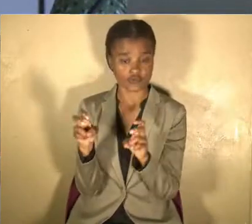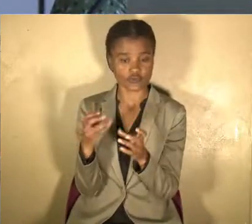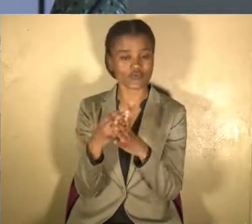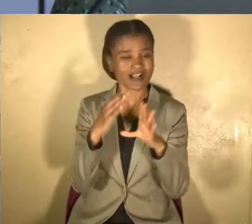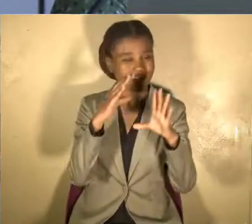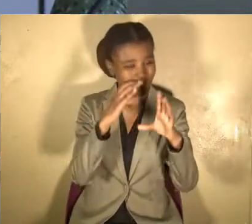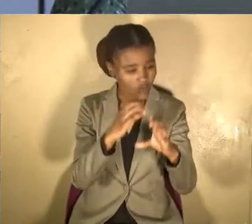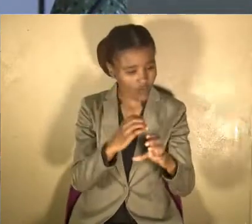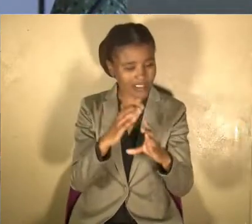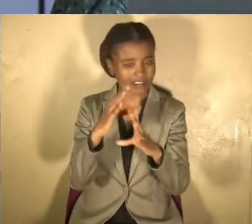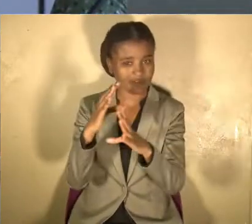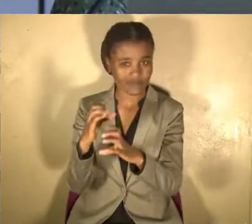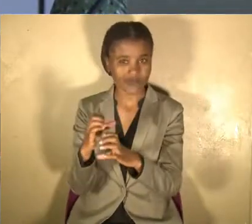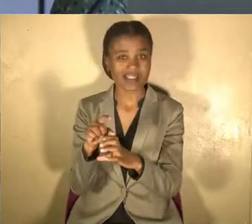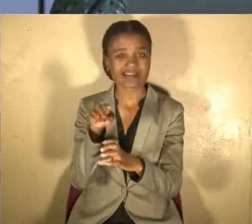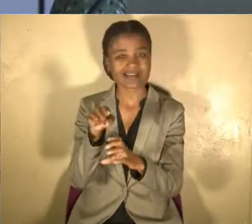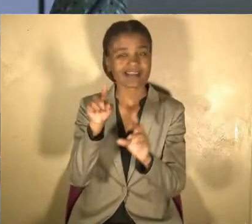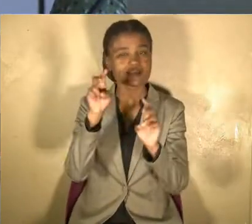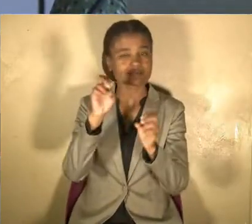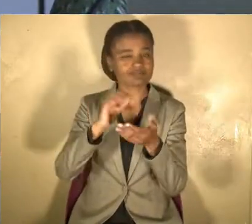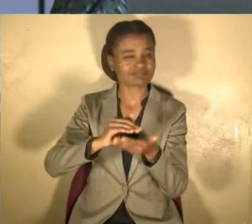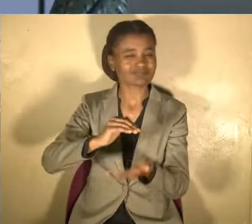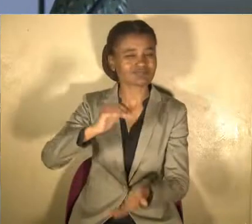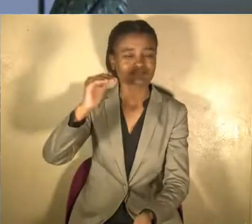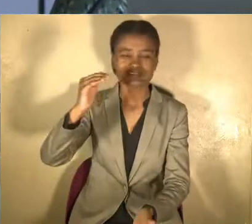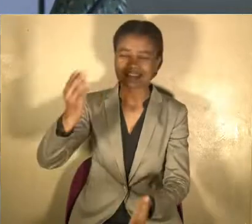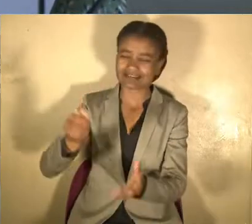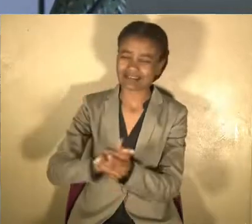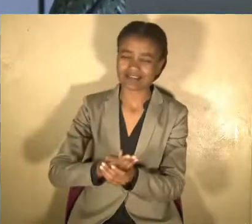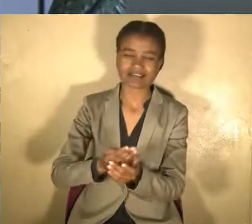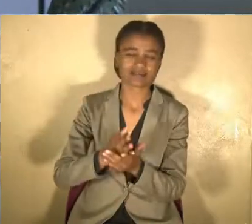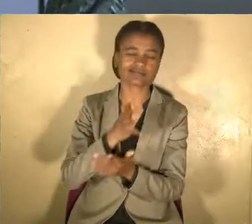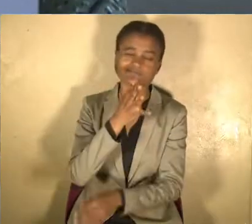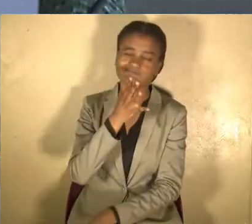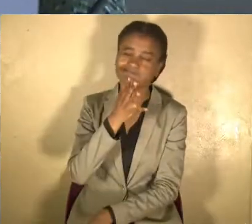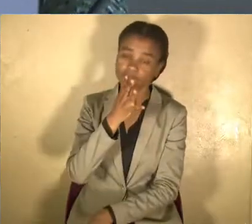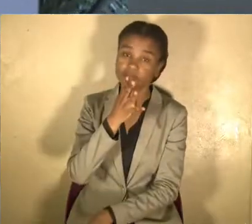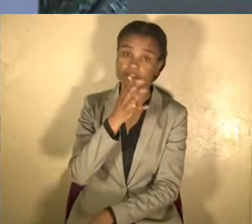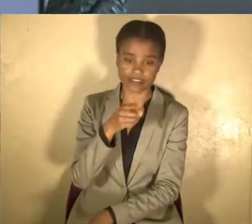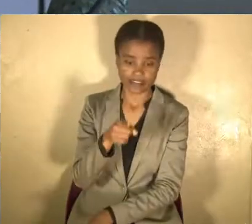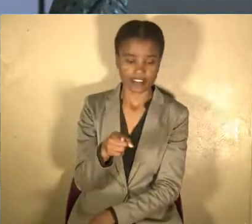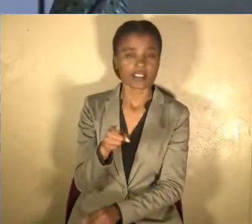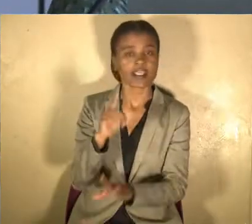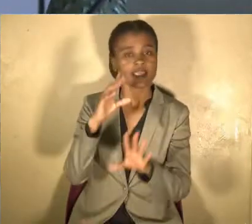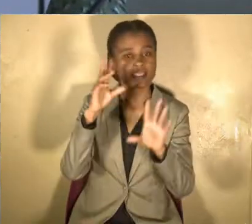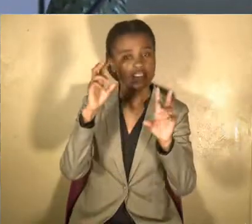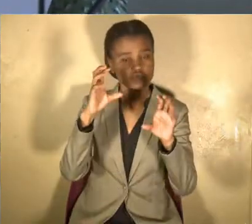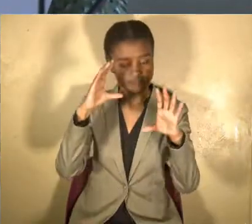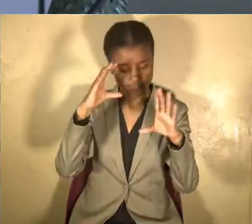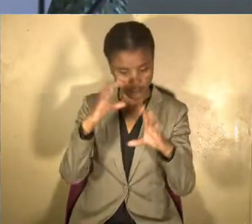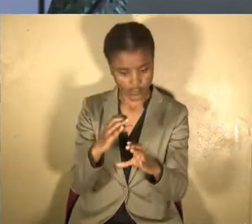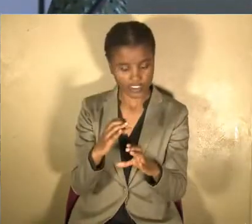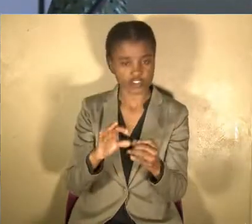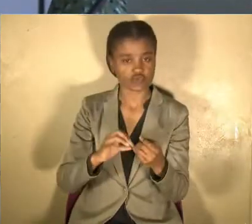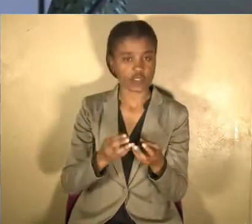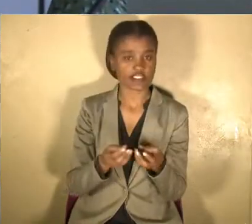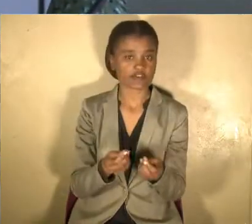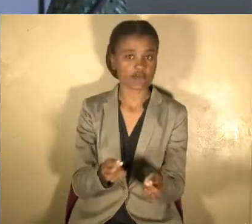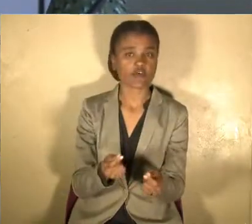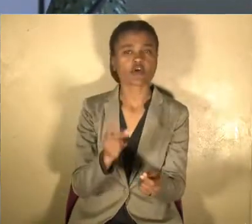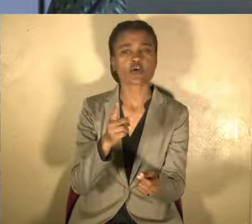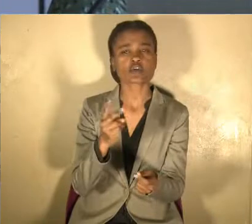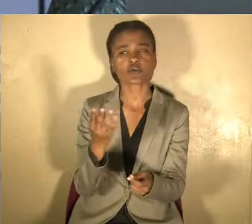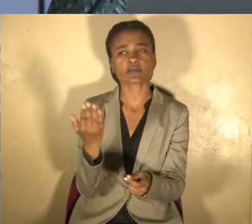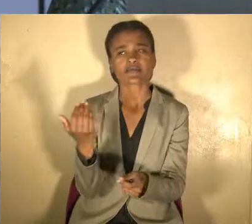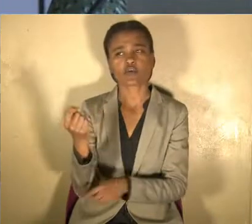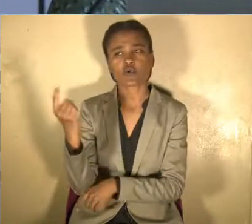a lot of the backlog that was there, because I said High Court dealing with these issues only. And also my presentation I mentioned a